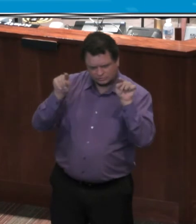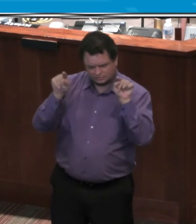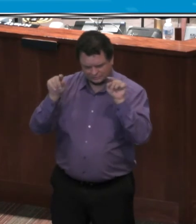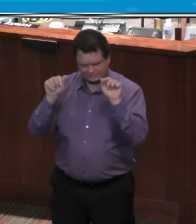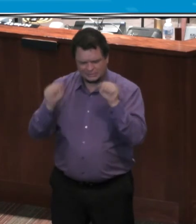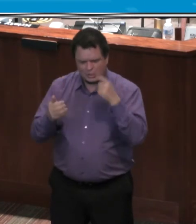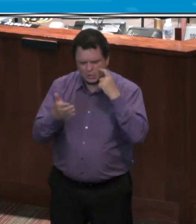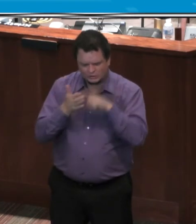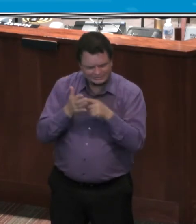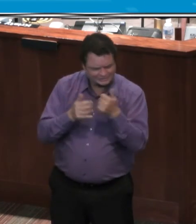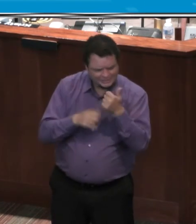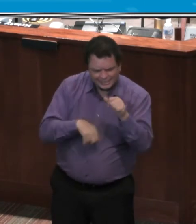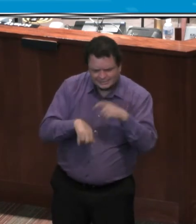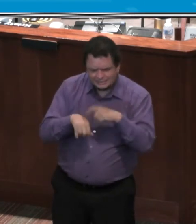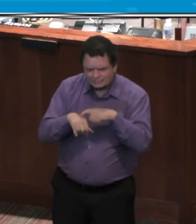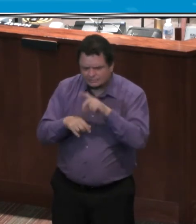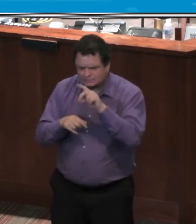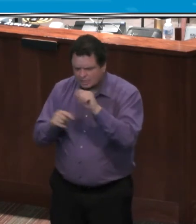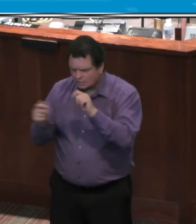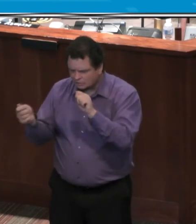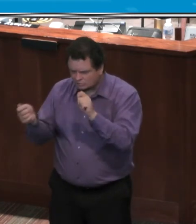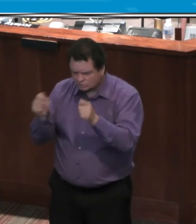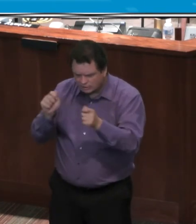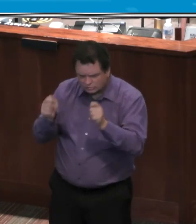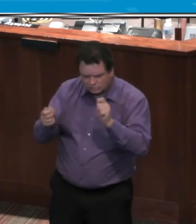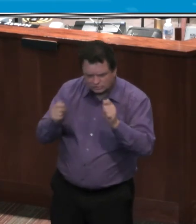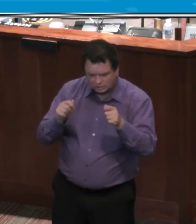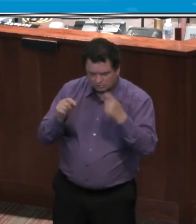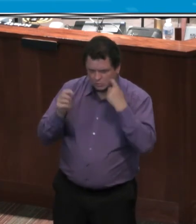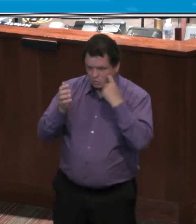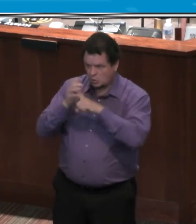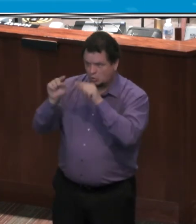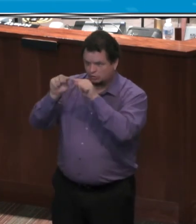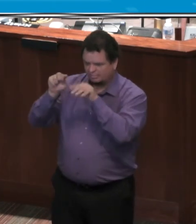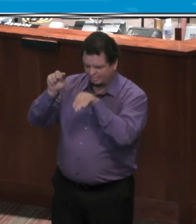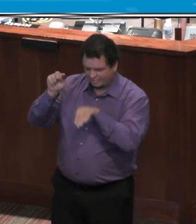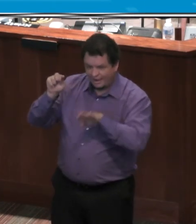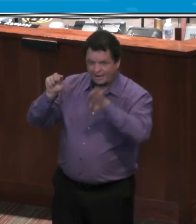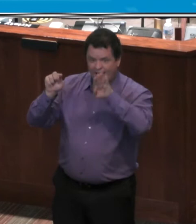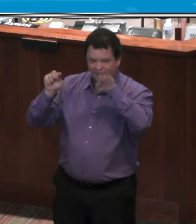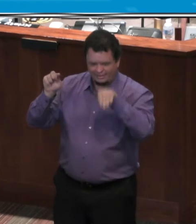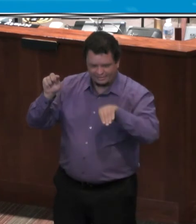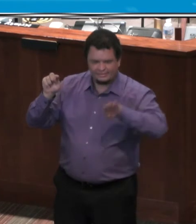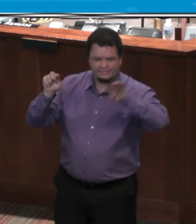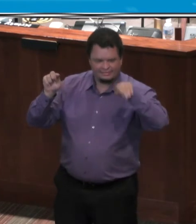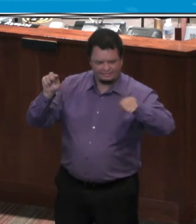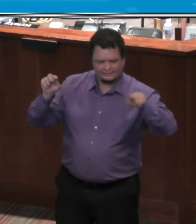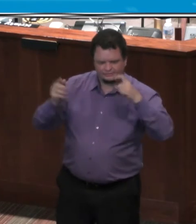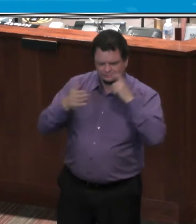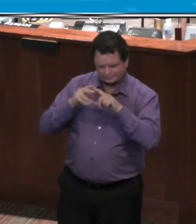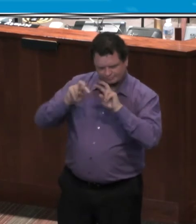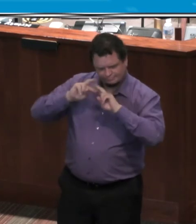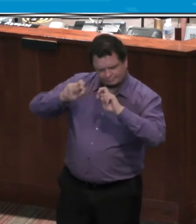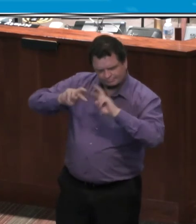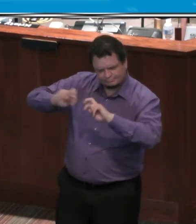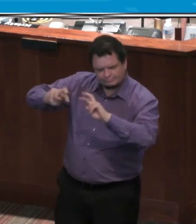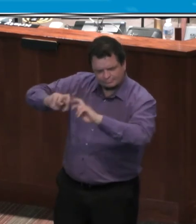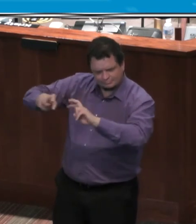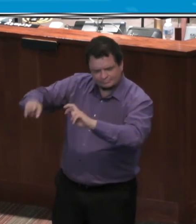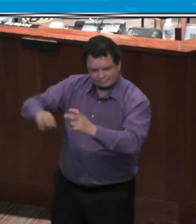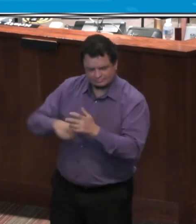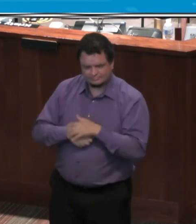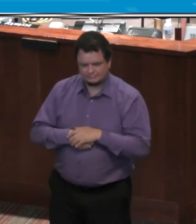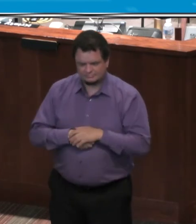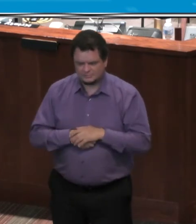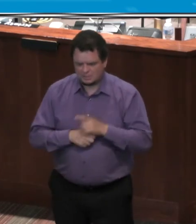every day, the rolling average is our friend. Now, looking at the trend here, I'm very, very happy. Last time we were here, we were on the